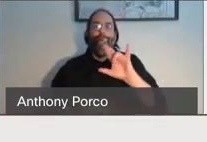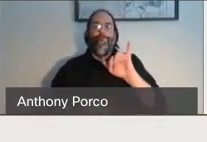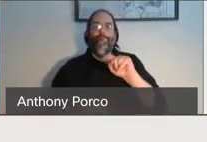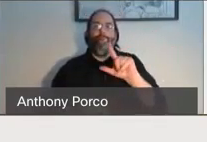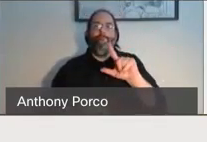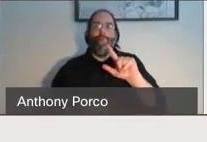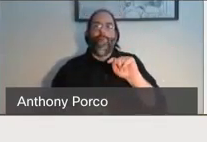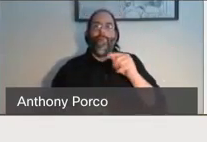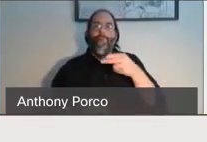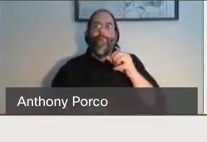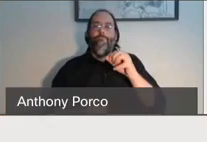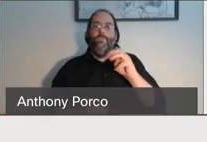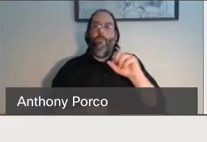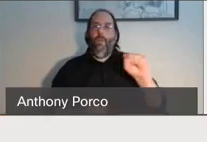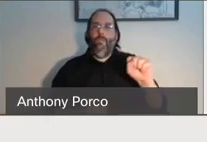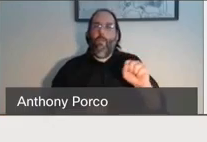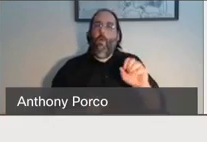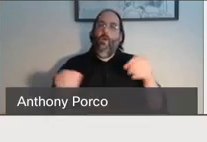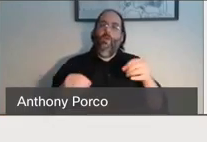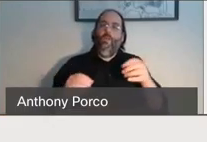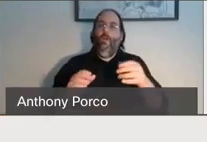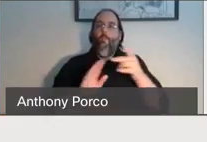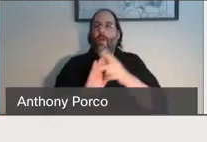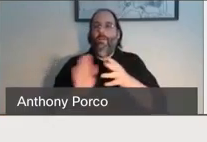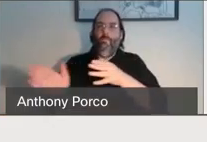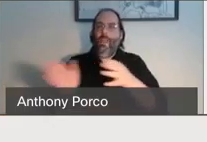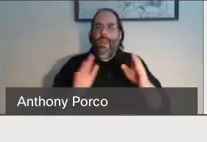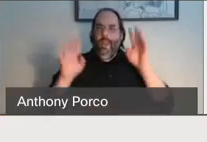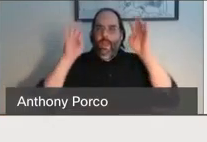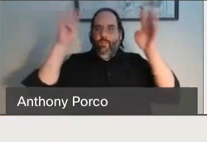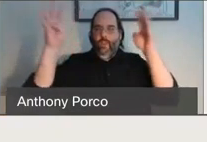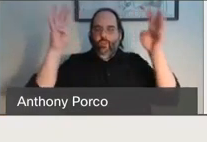the Office of Policy Planning and Innovation.